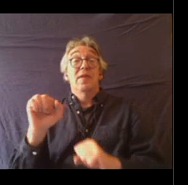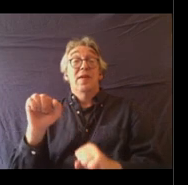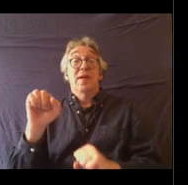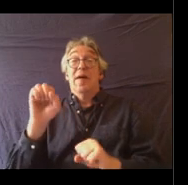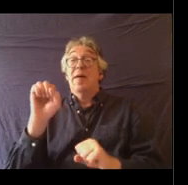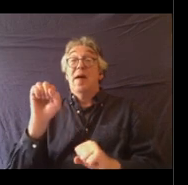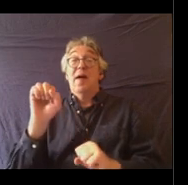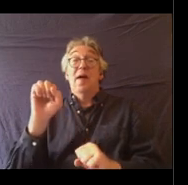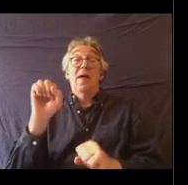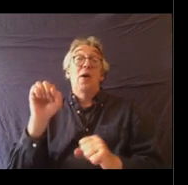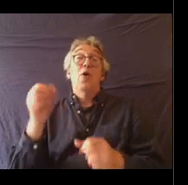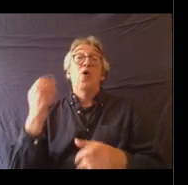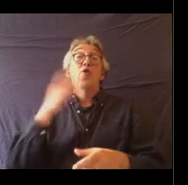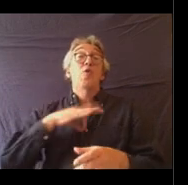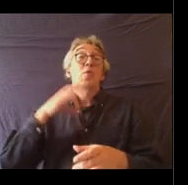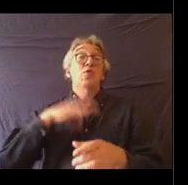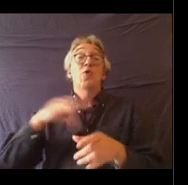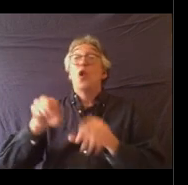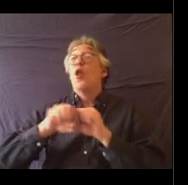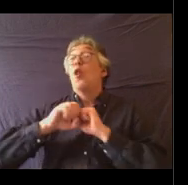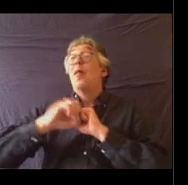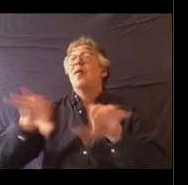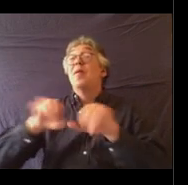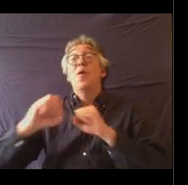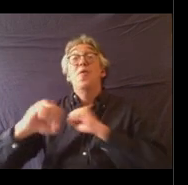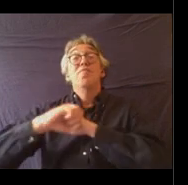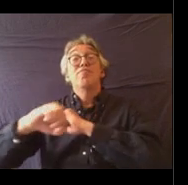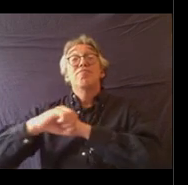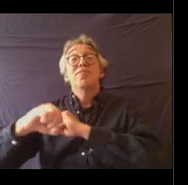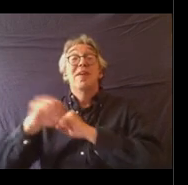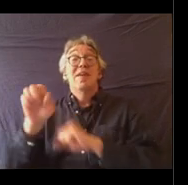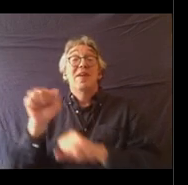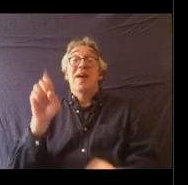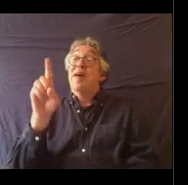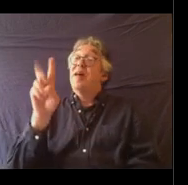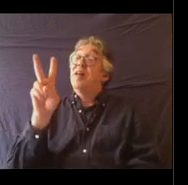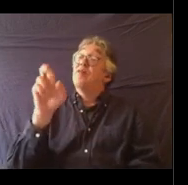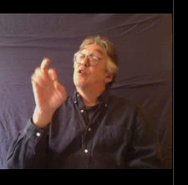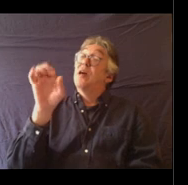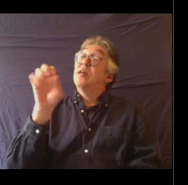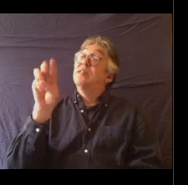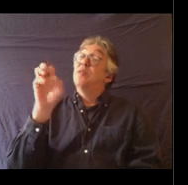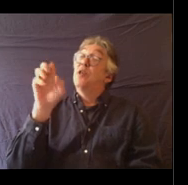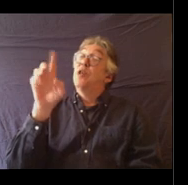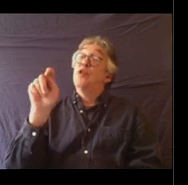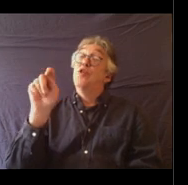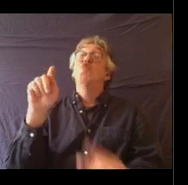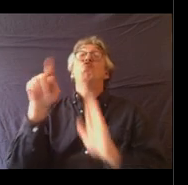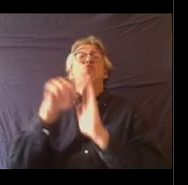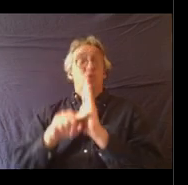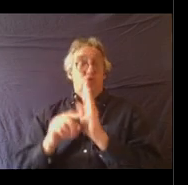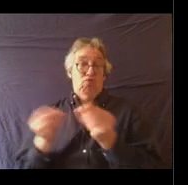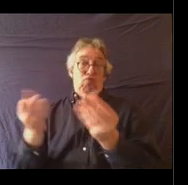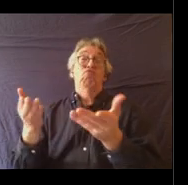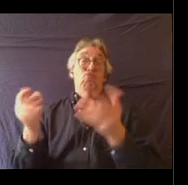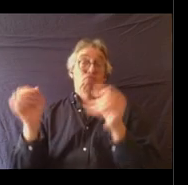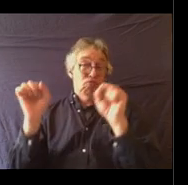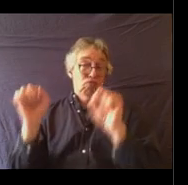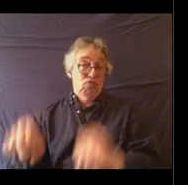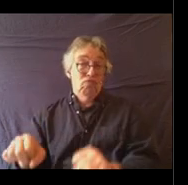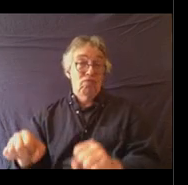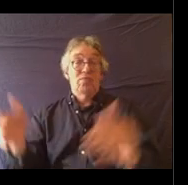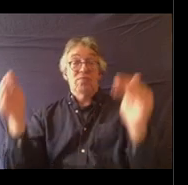integrity. I mean, these things are a bit technical, so I will just really briefly touch upon. And one other